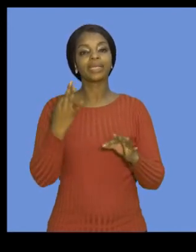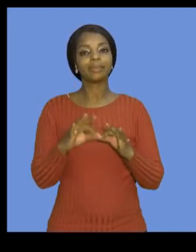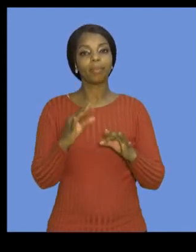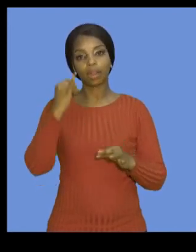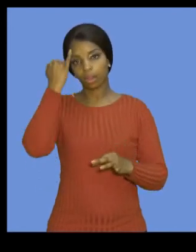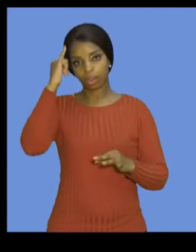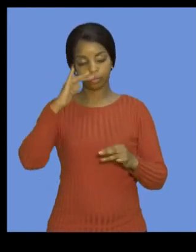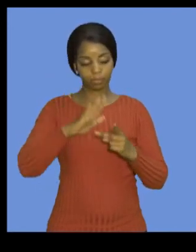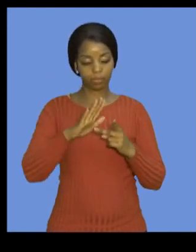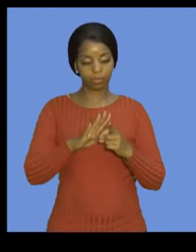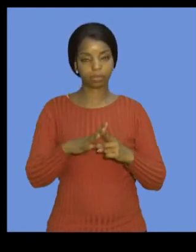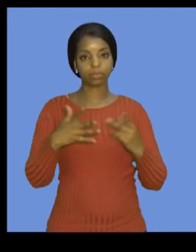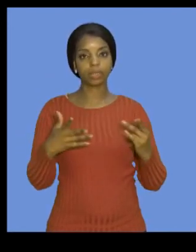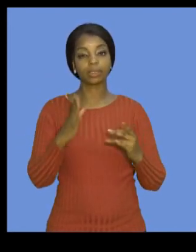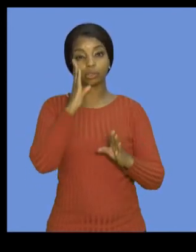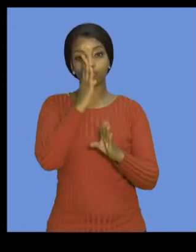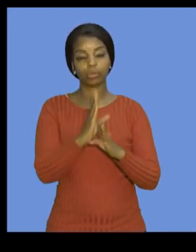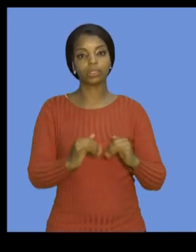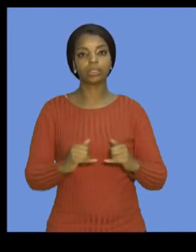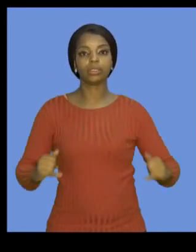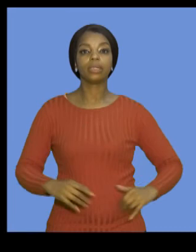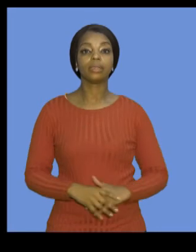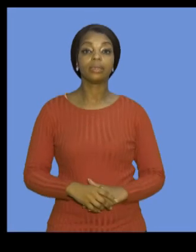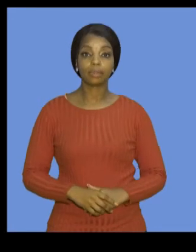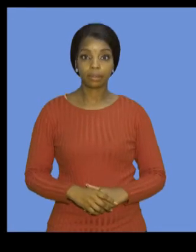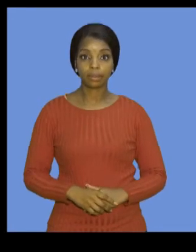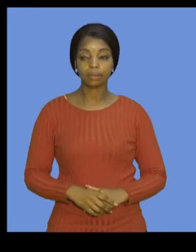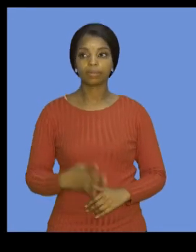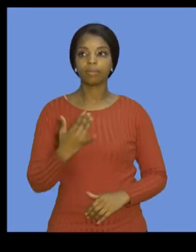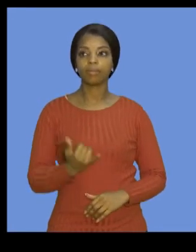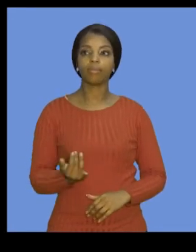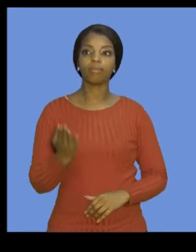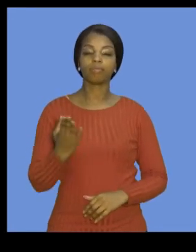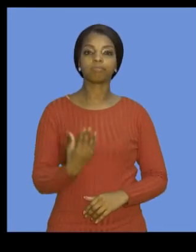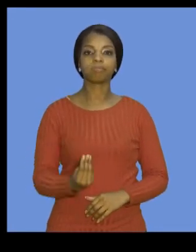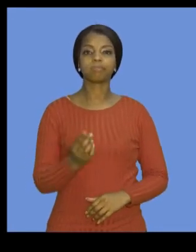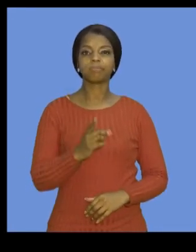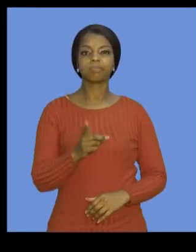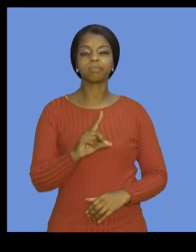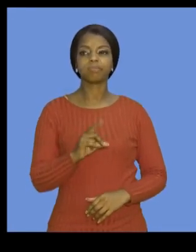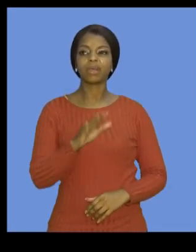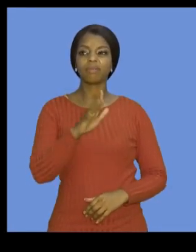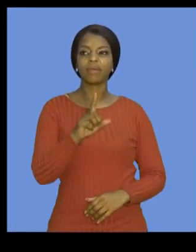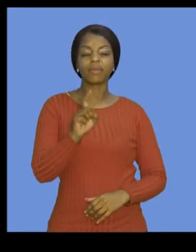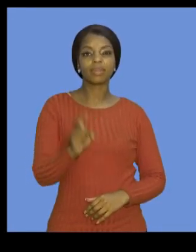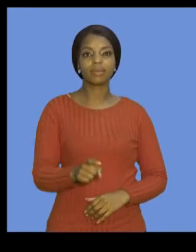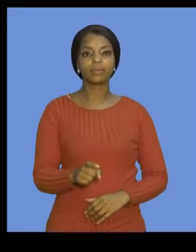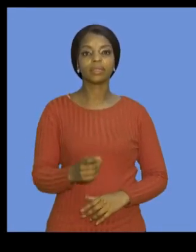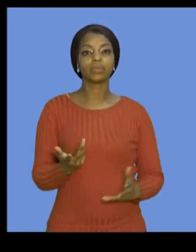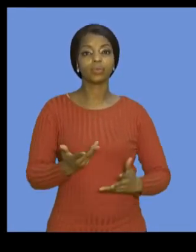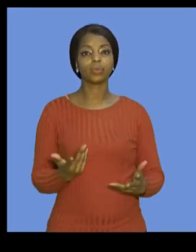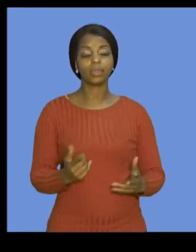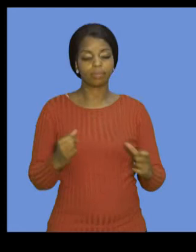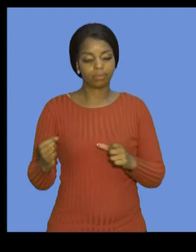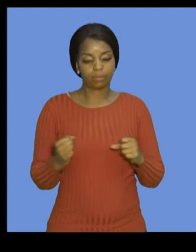first question we have is, Elon invested 5,000 in a fixed deposit account